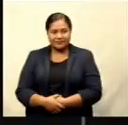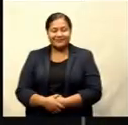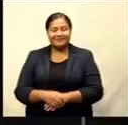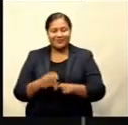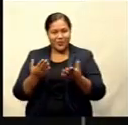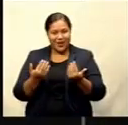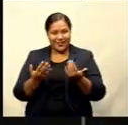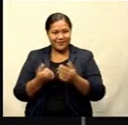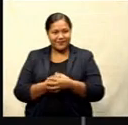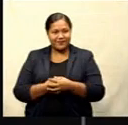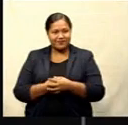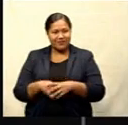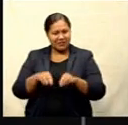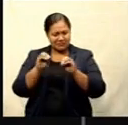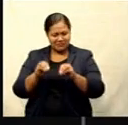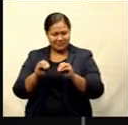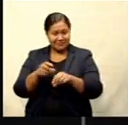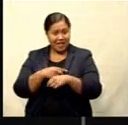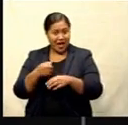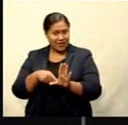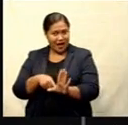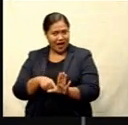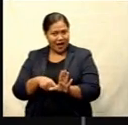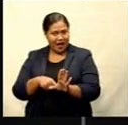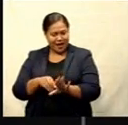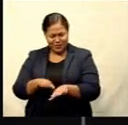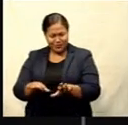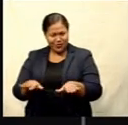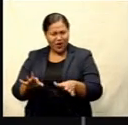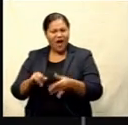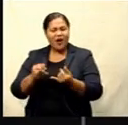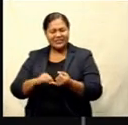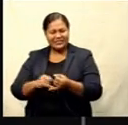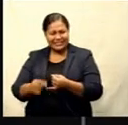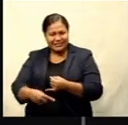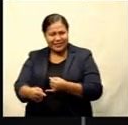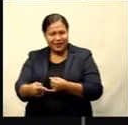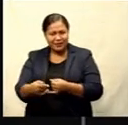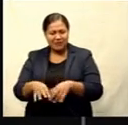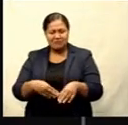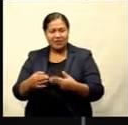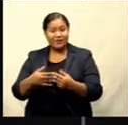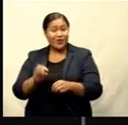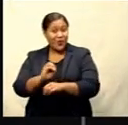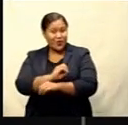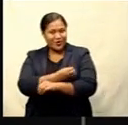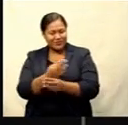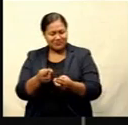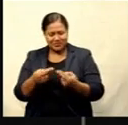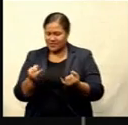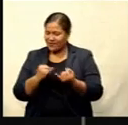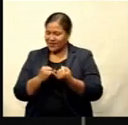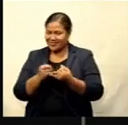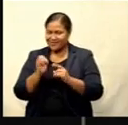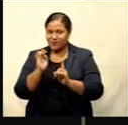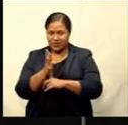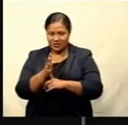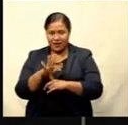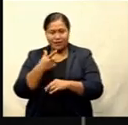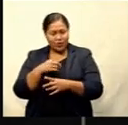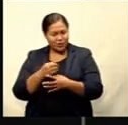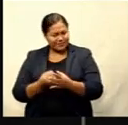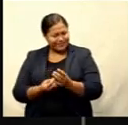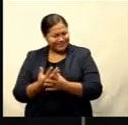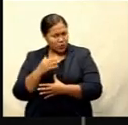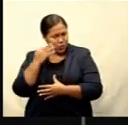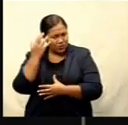Welcome back. Educating our young generation on sustainable management of ocean resources is vital. With growing concerns